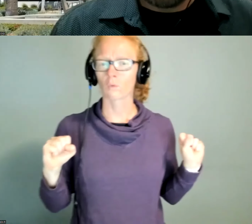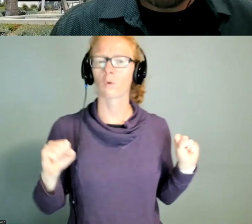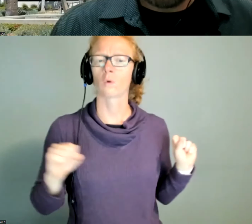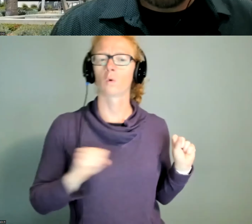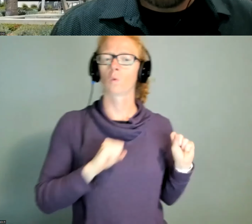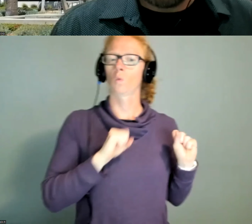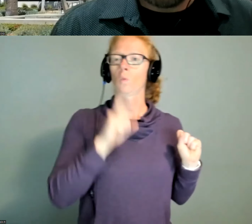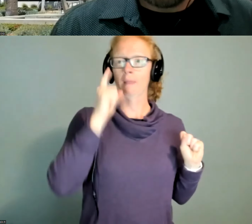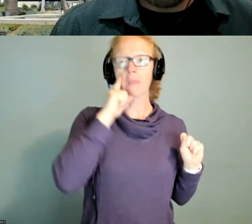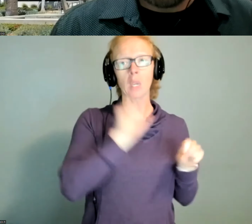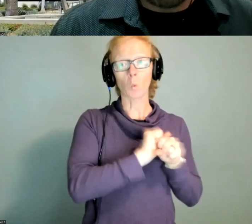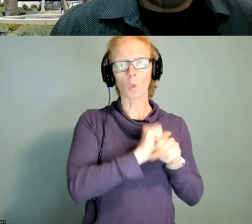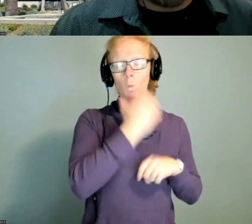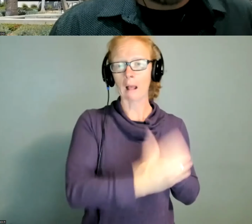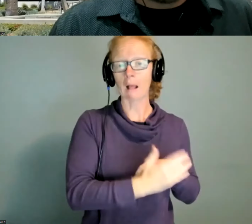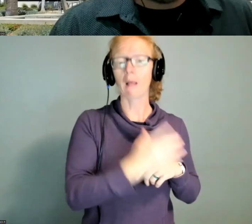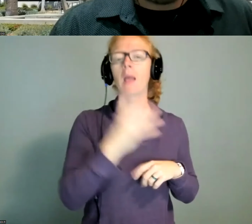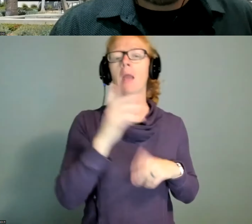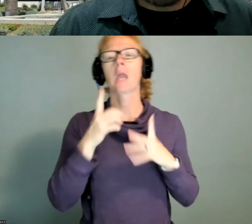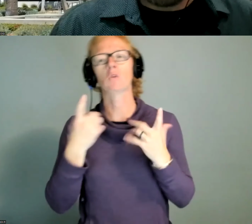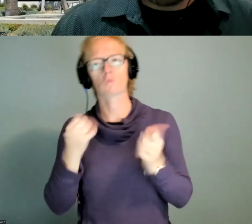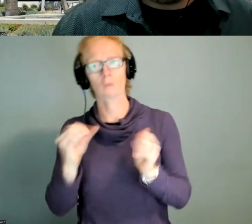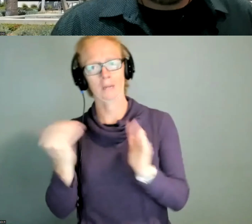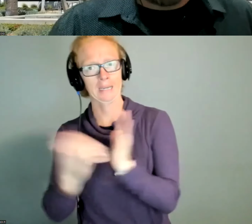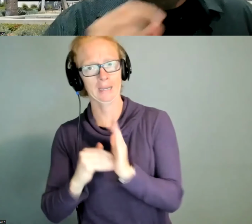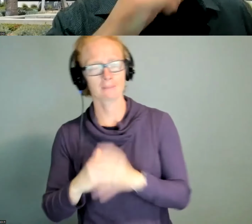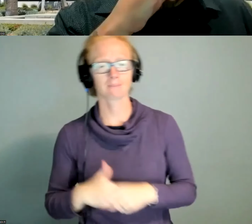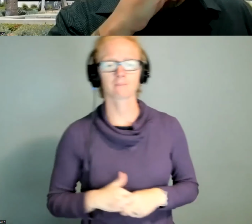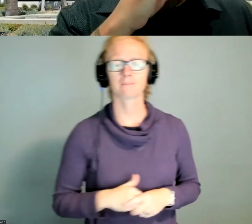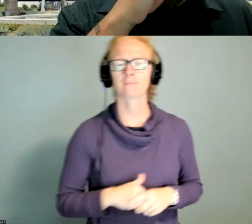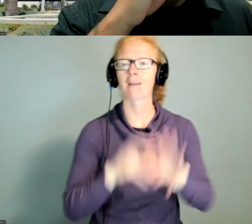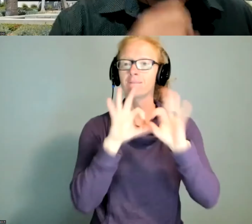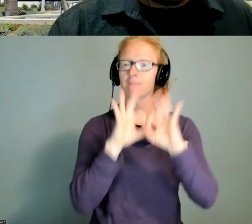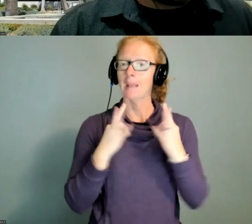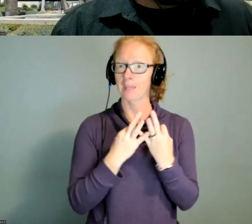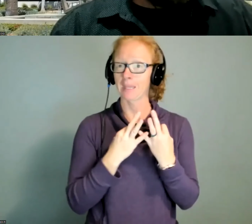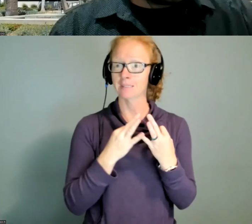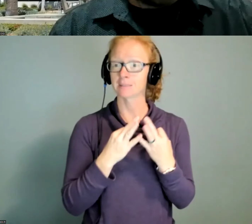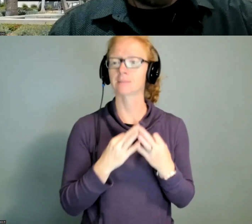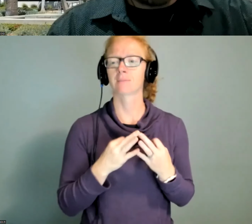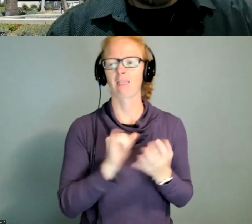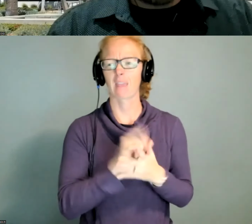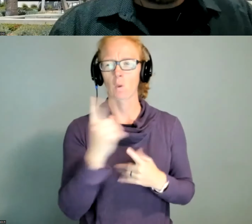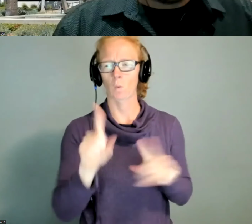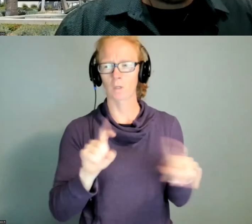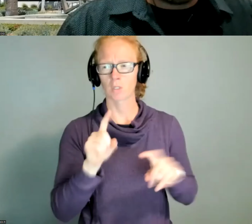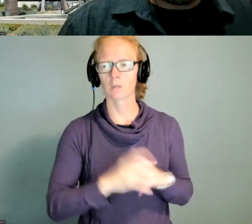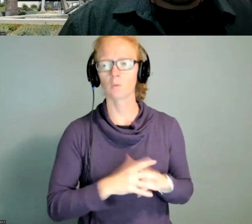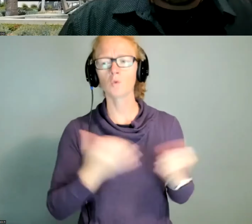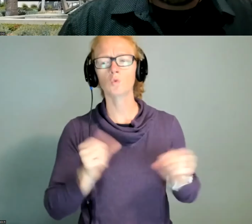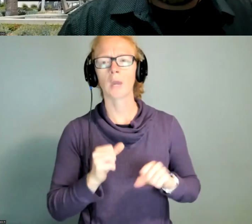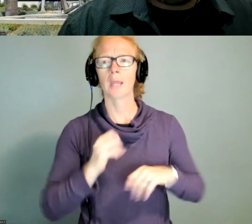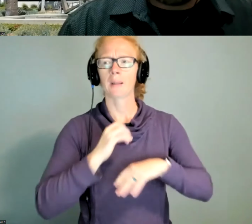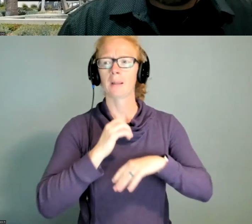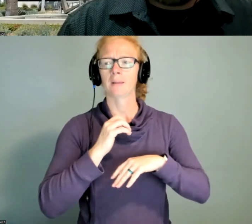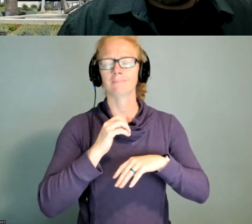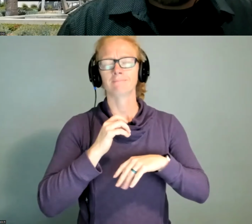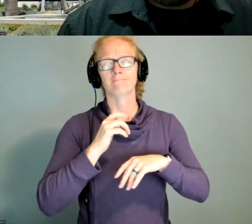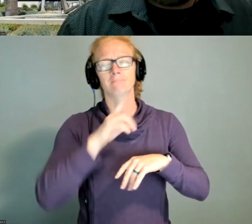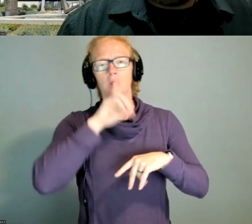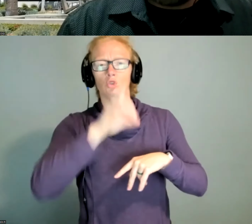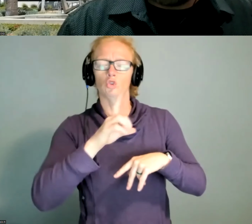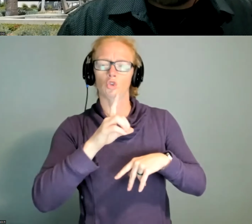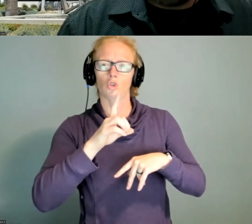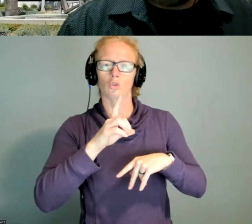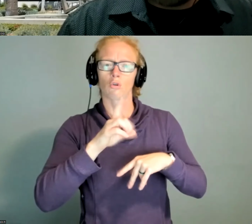it now. There was another question about families. What we're doing is we're trying to make available a lot of